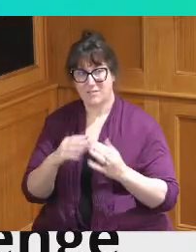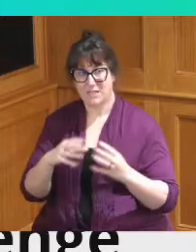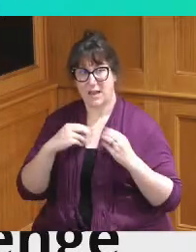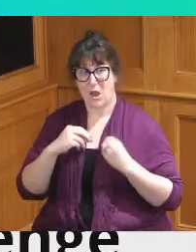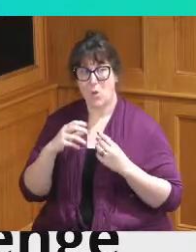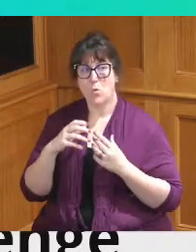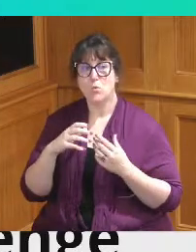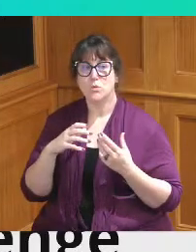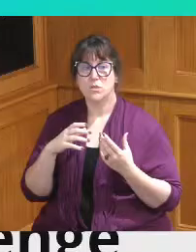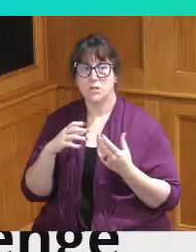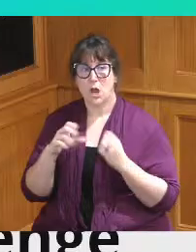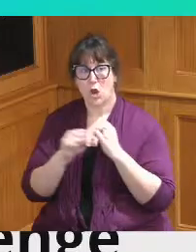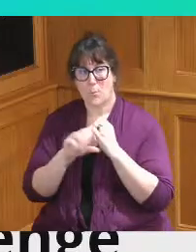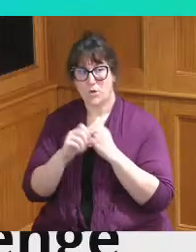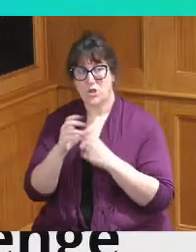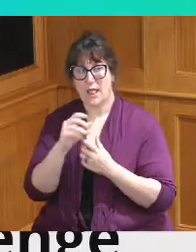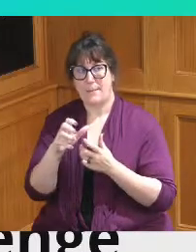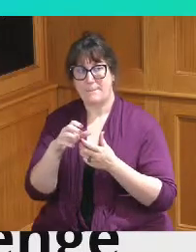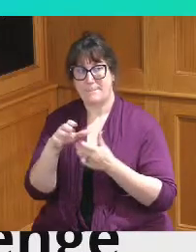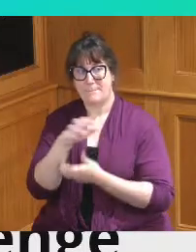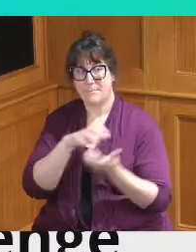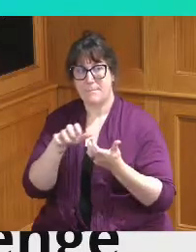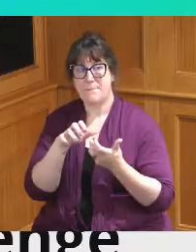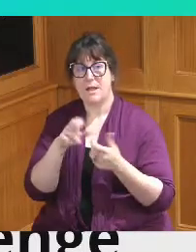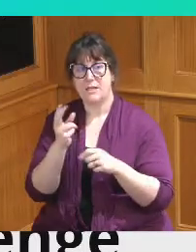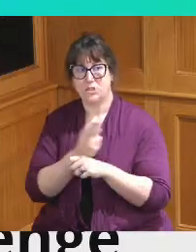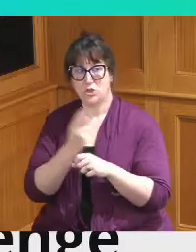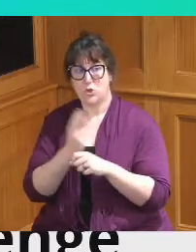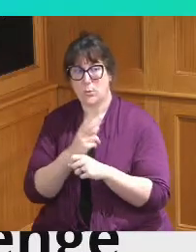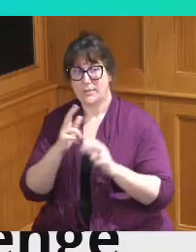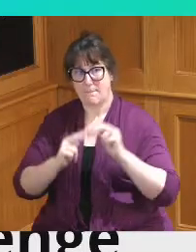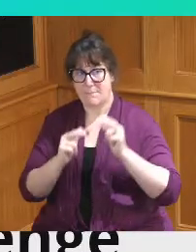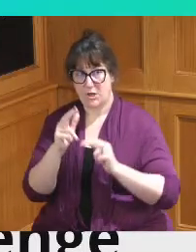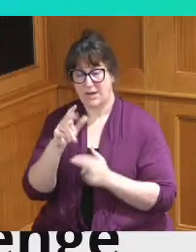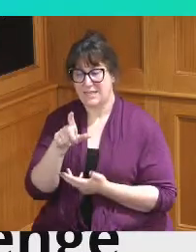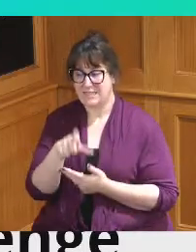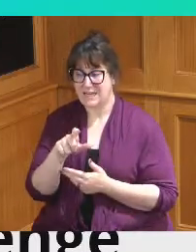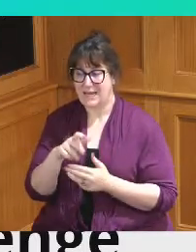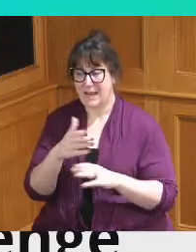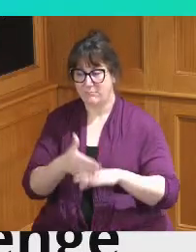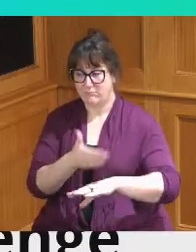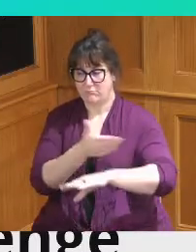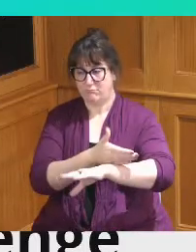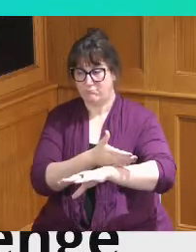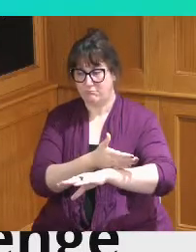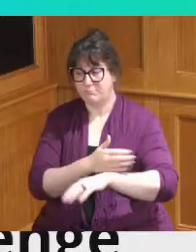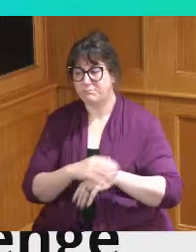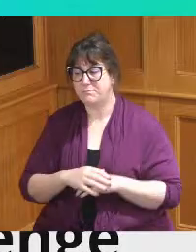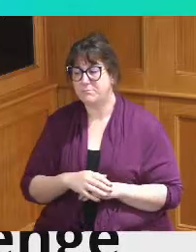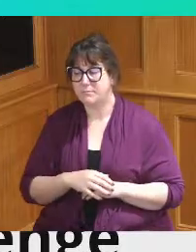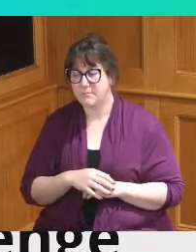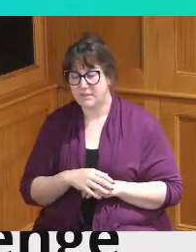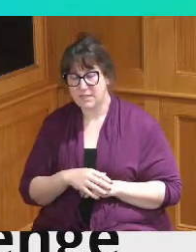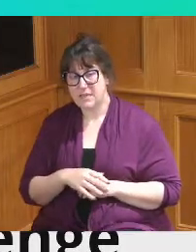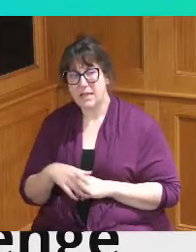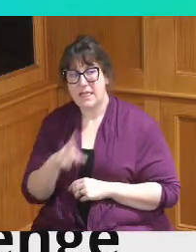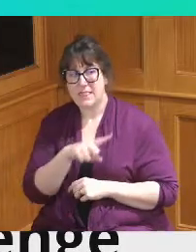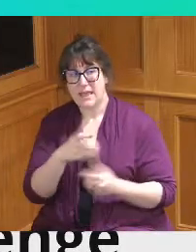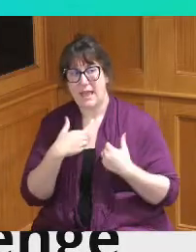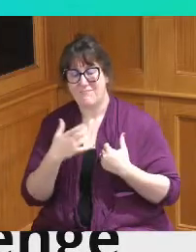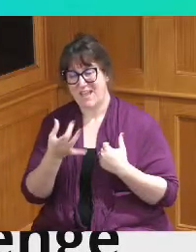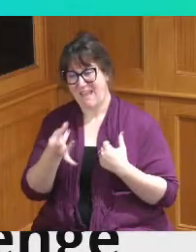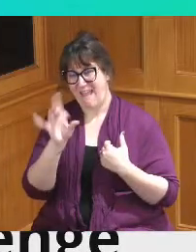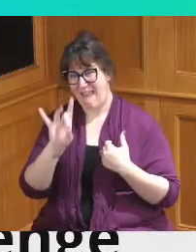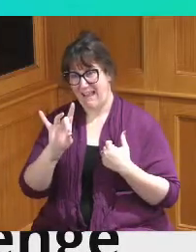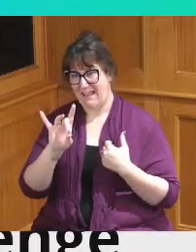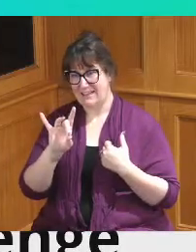mixed-use buildings in need of redevelopment assistance. The city also has site control of 8 sort of scattered